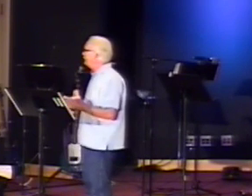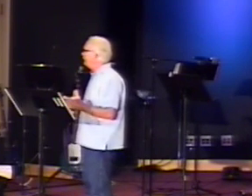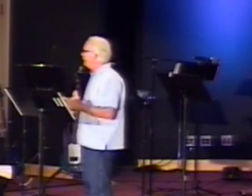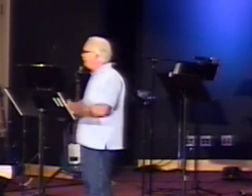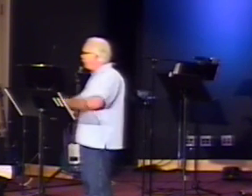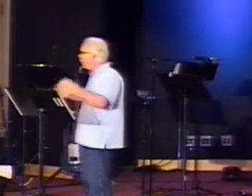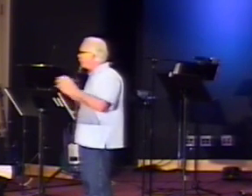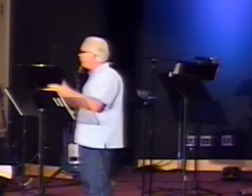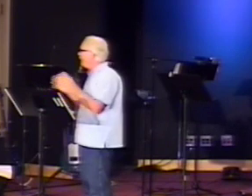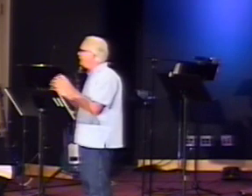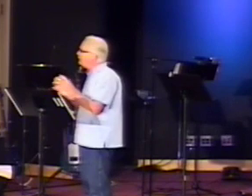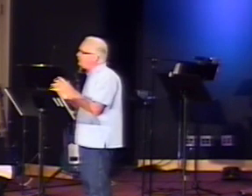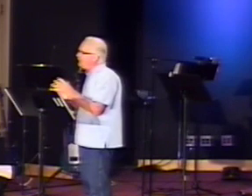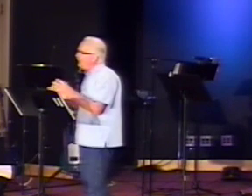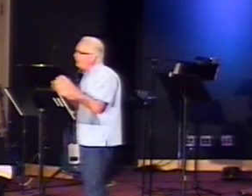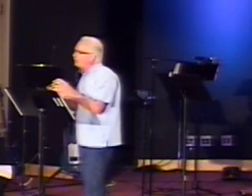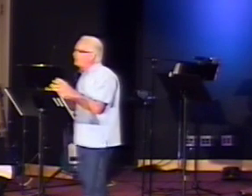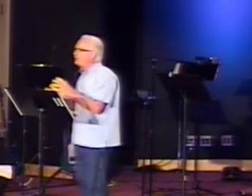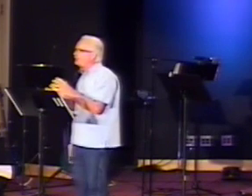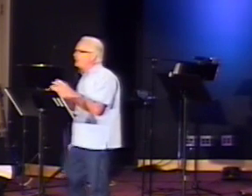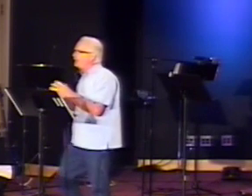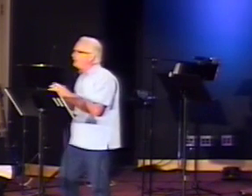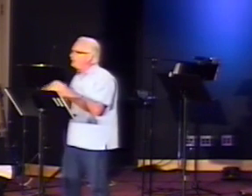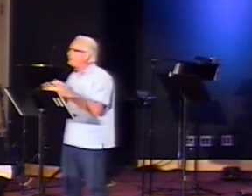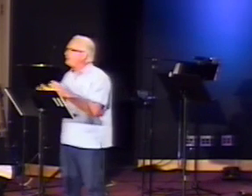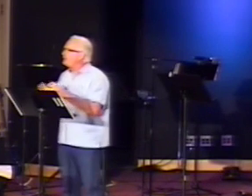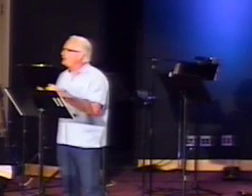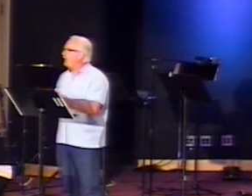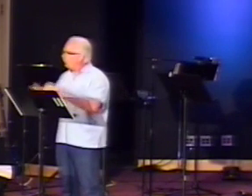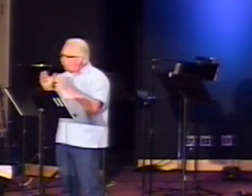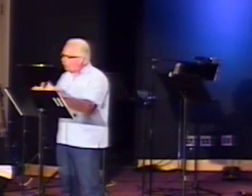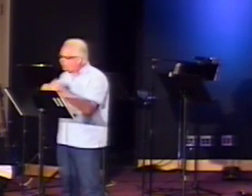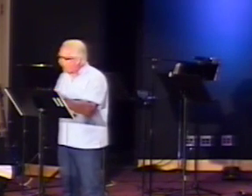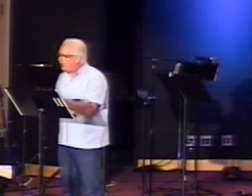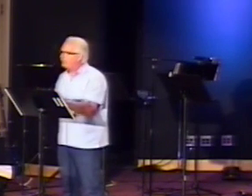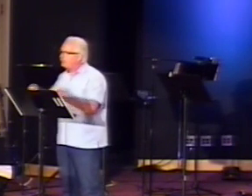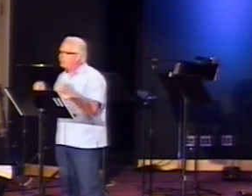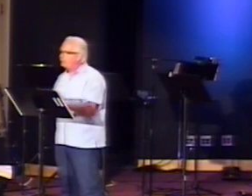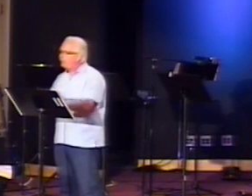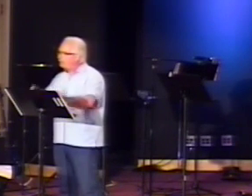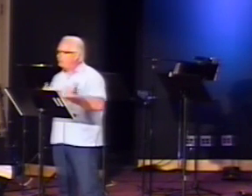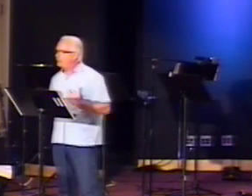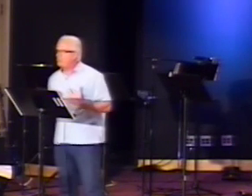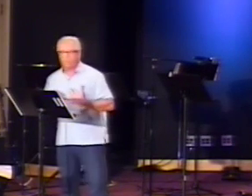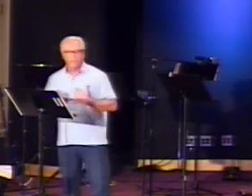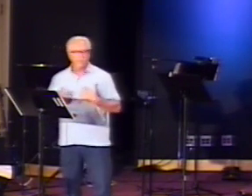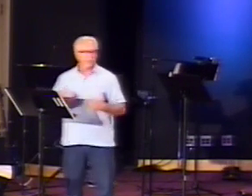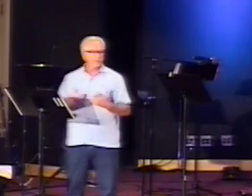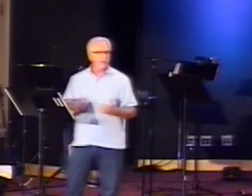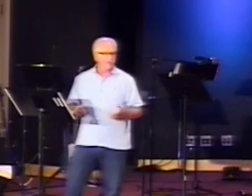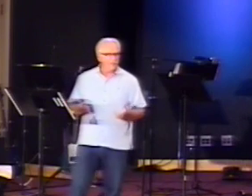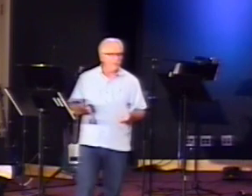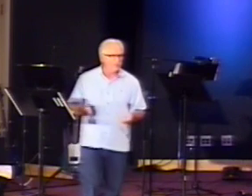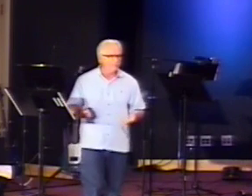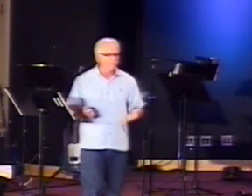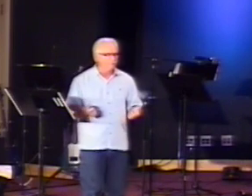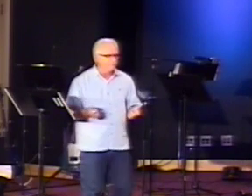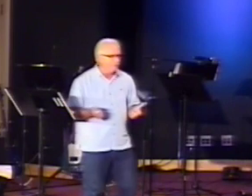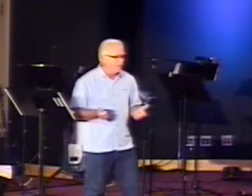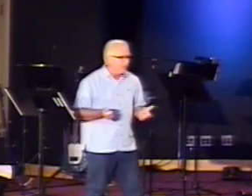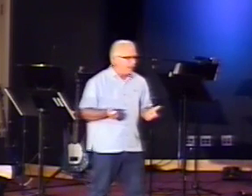done. And Paul's trying to help us understand that this is a work out that we're involved in when it comes to our